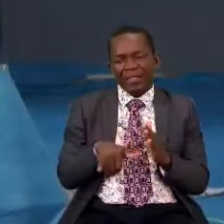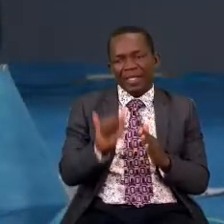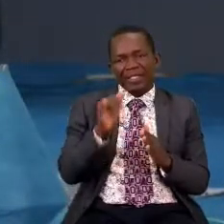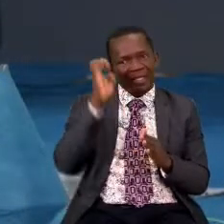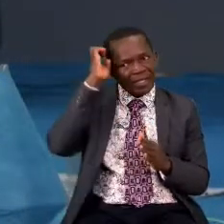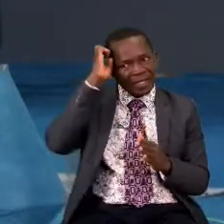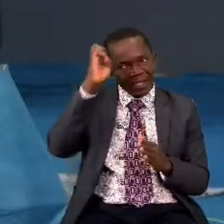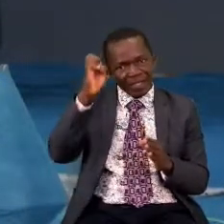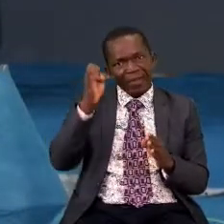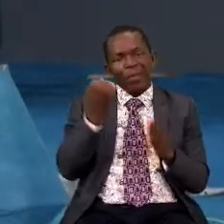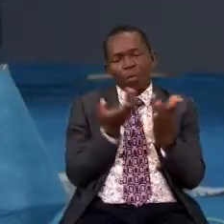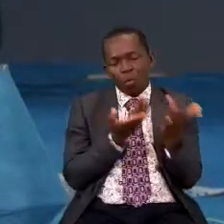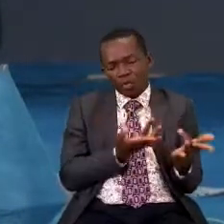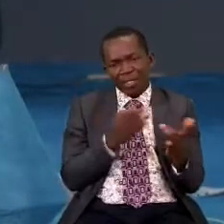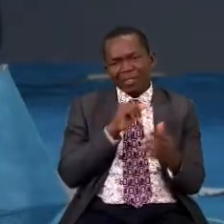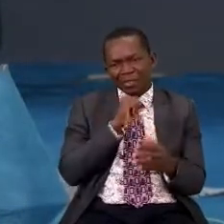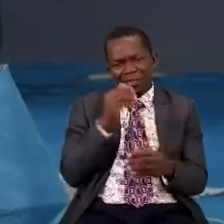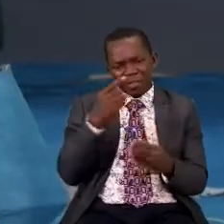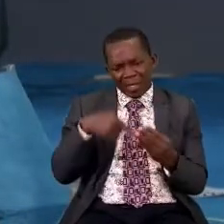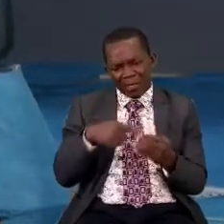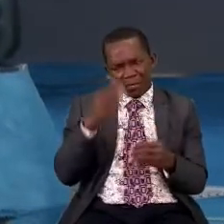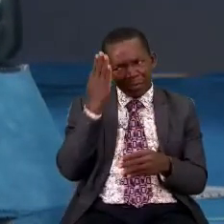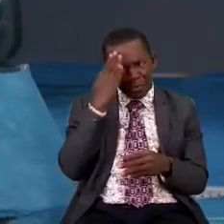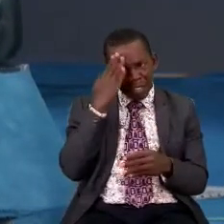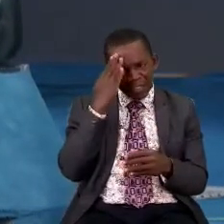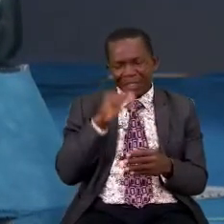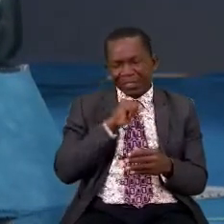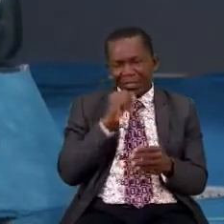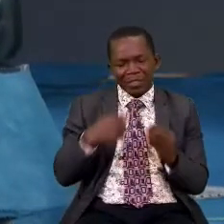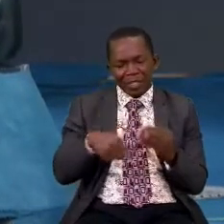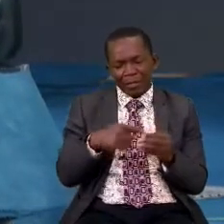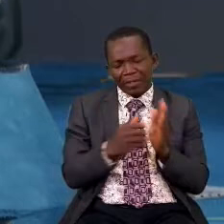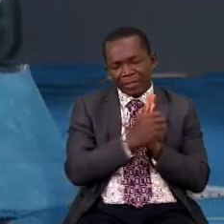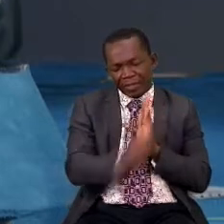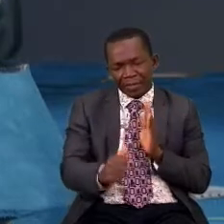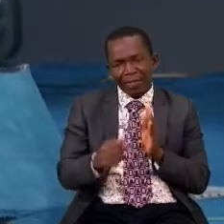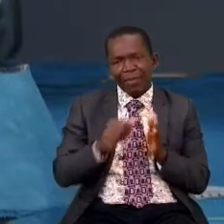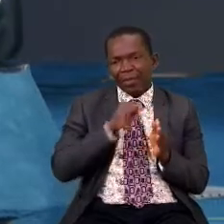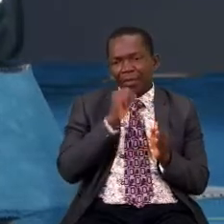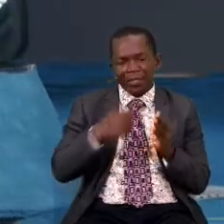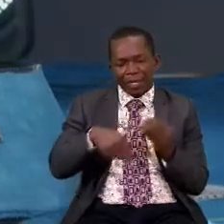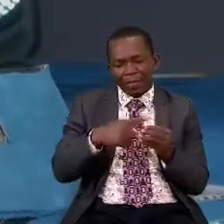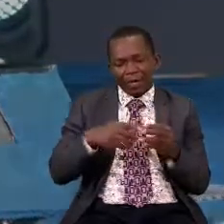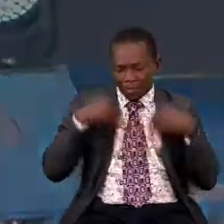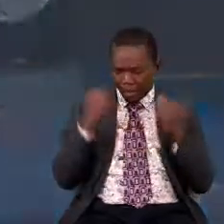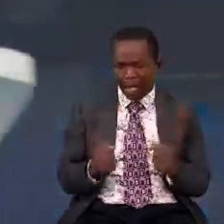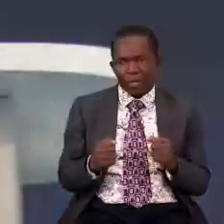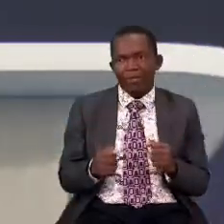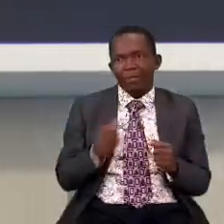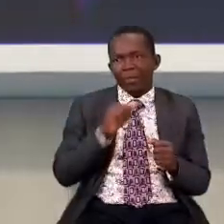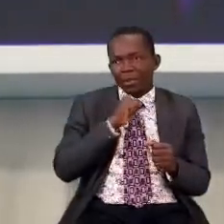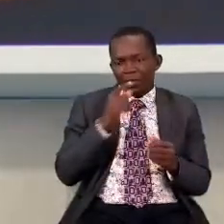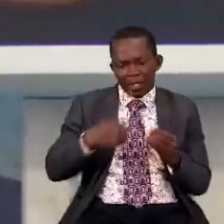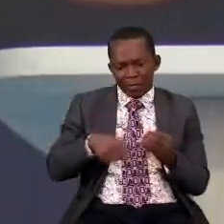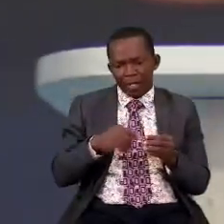not about your eagerness. It's about, can you wait for God? Can you wait